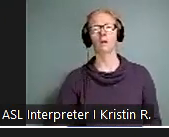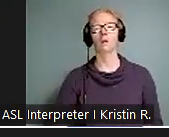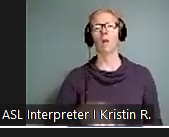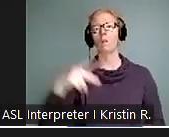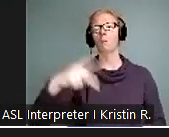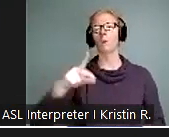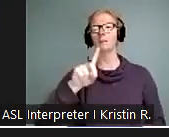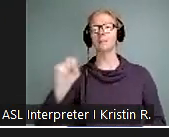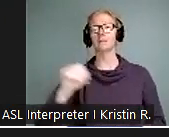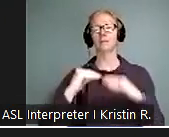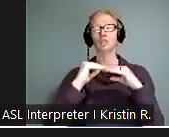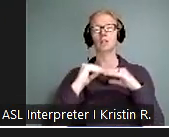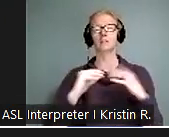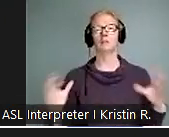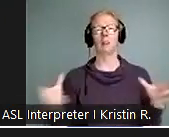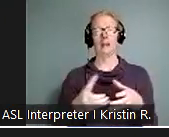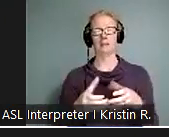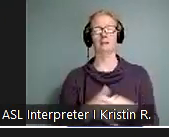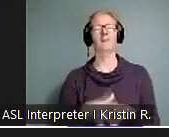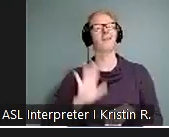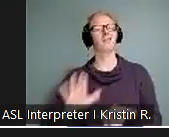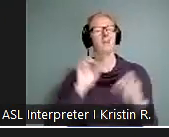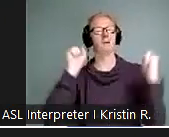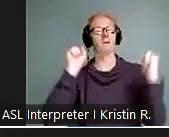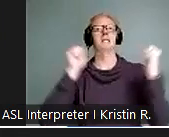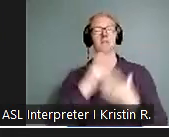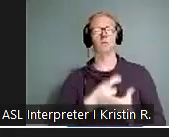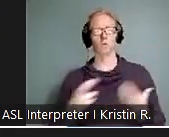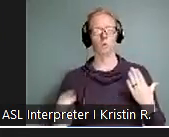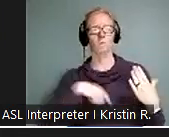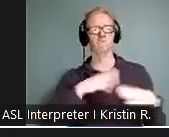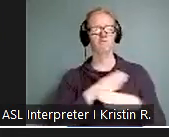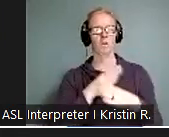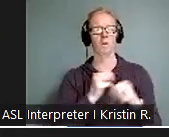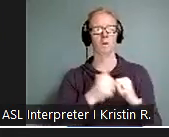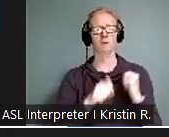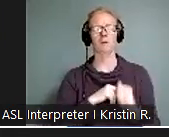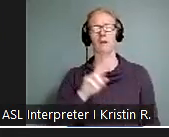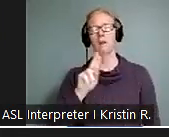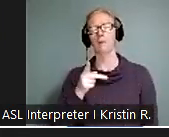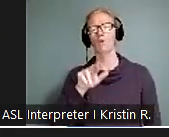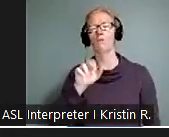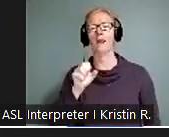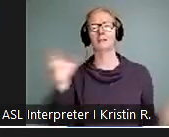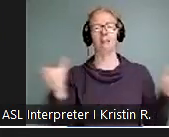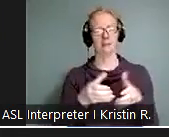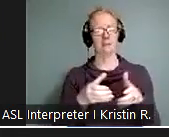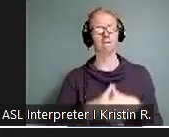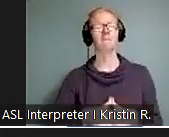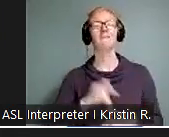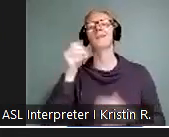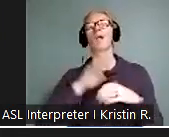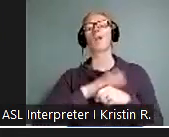Collective, which is a local group, and some of their amazing resources that they've shared with us. Uprise Collective, which is another local